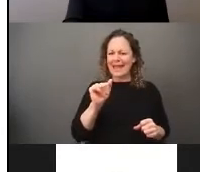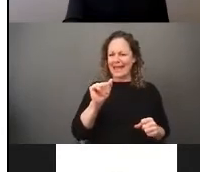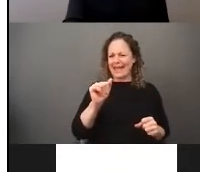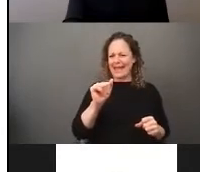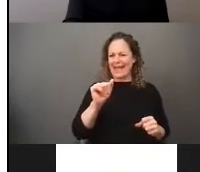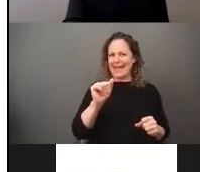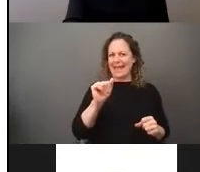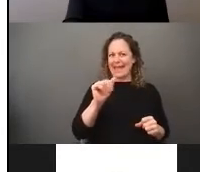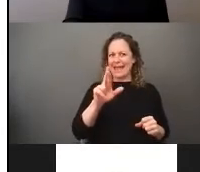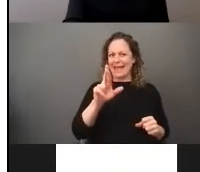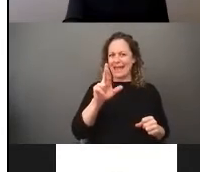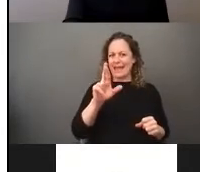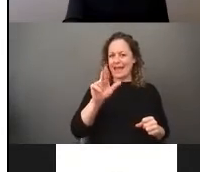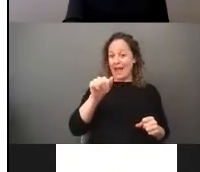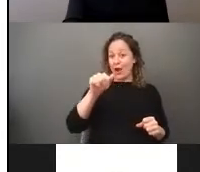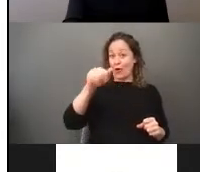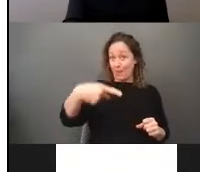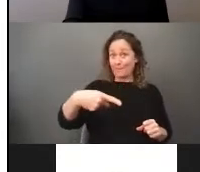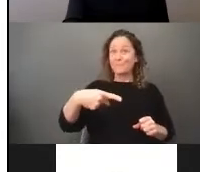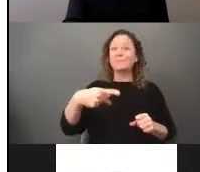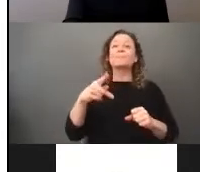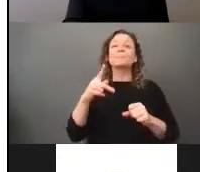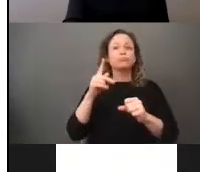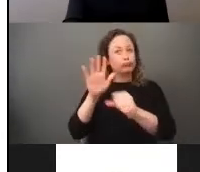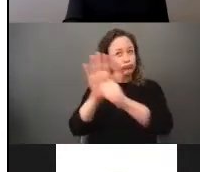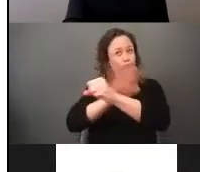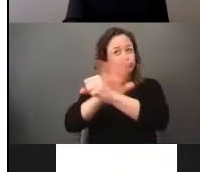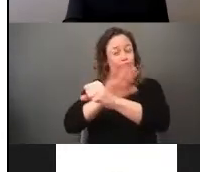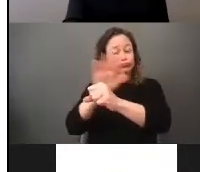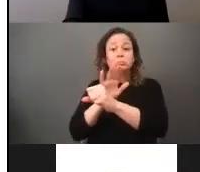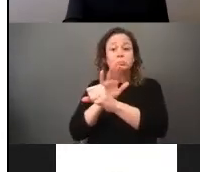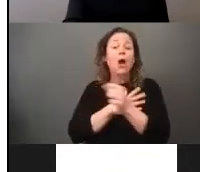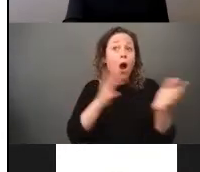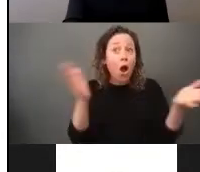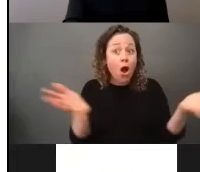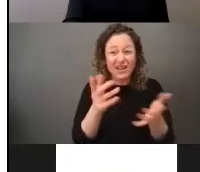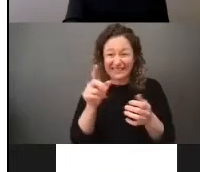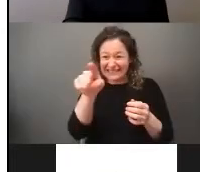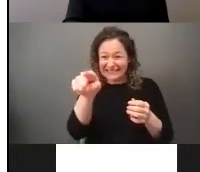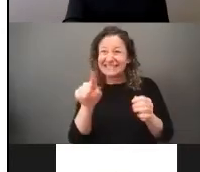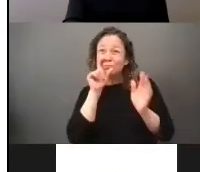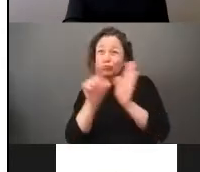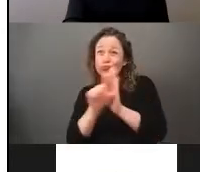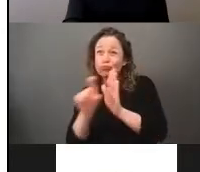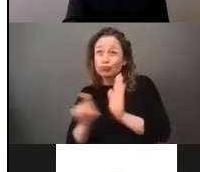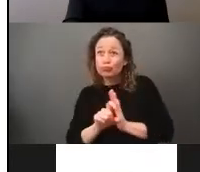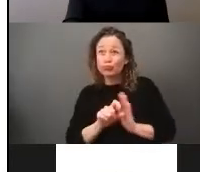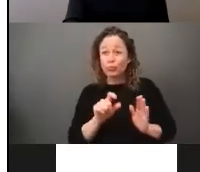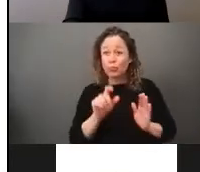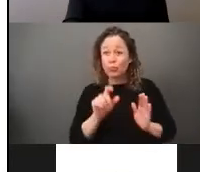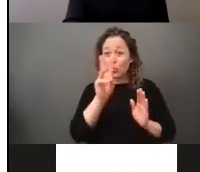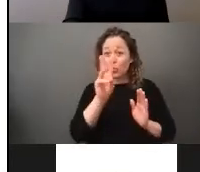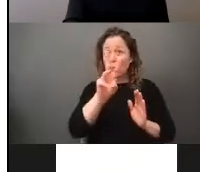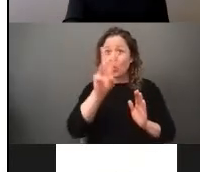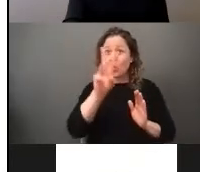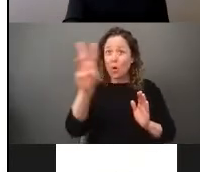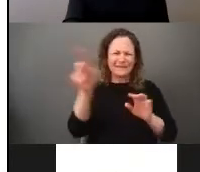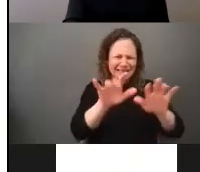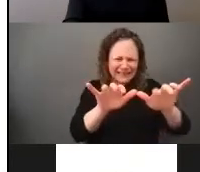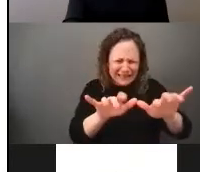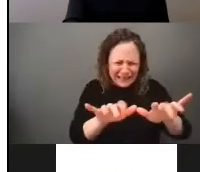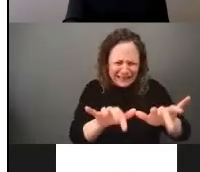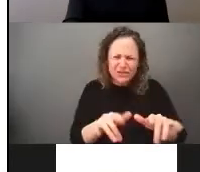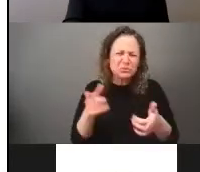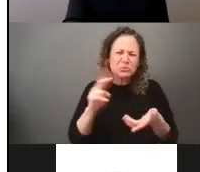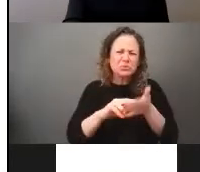you to look at the websites and follow some of the recommendations. Talk to your politicians, talk to everybody that